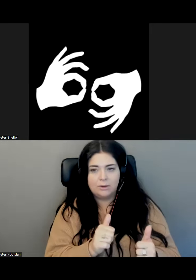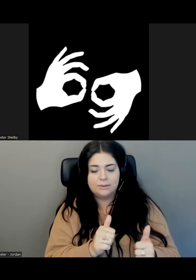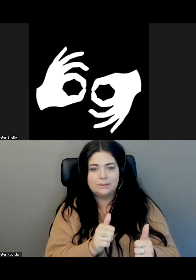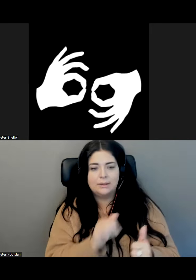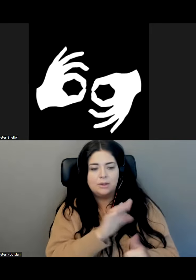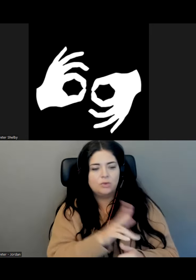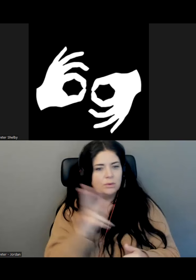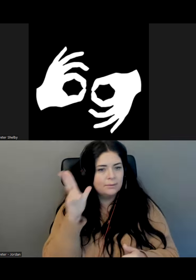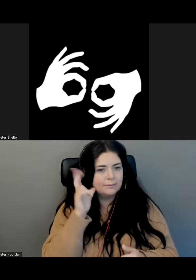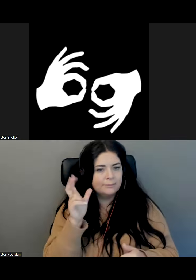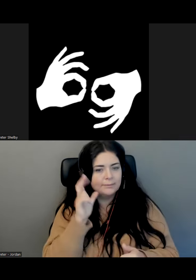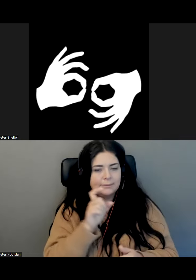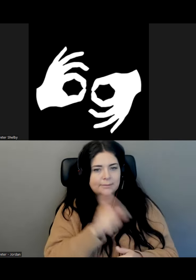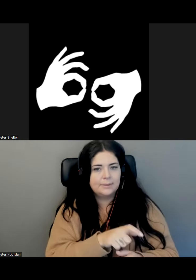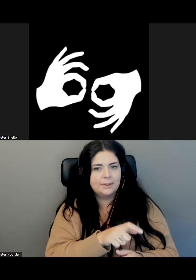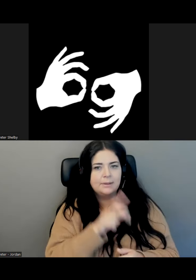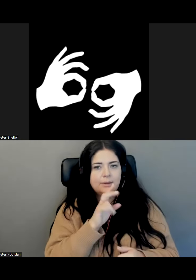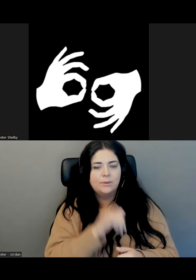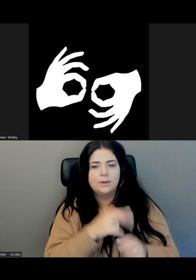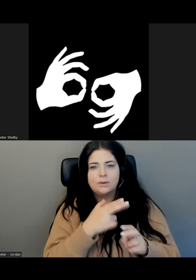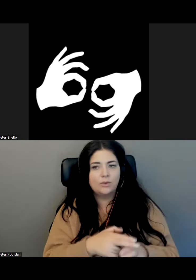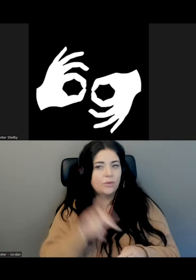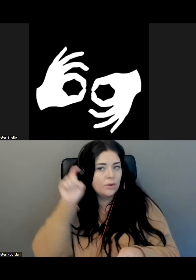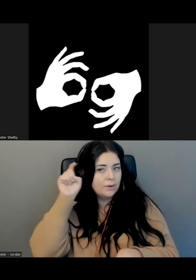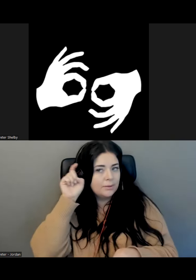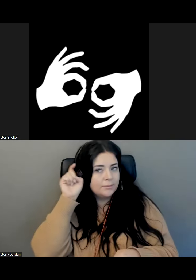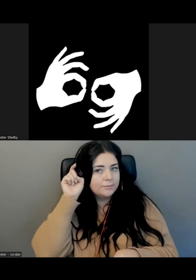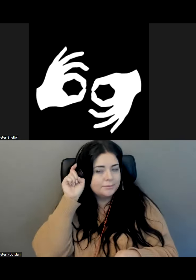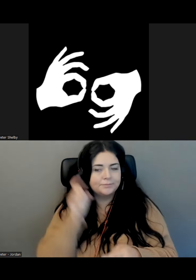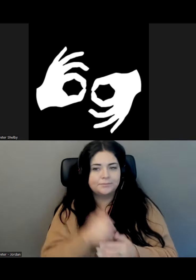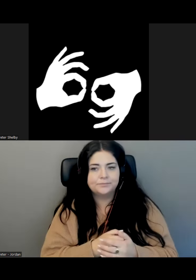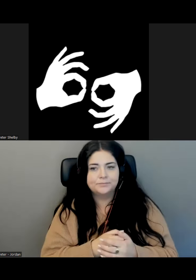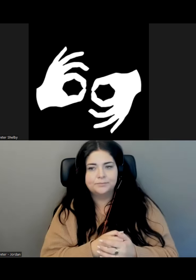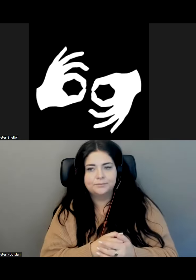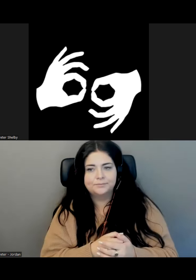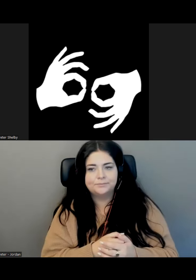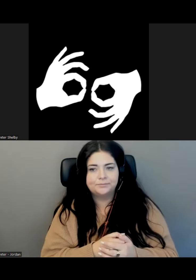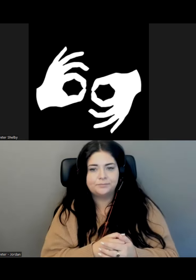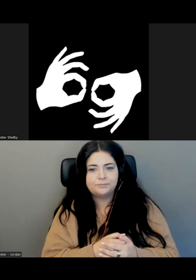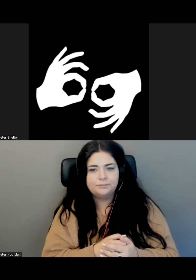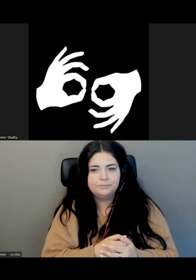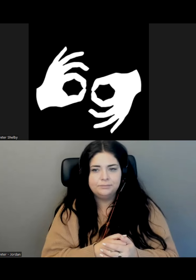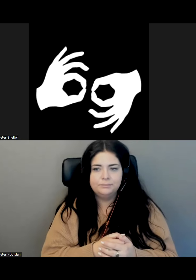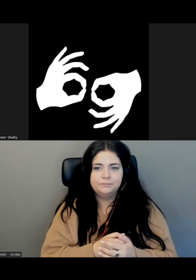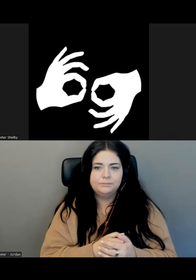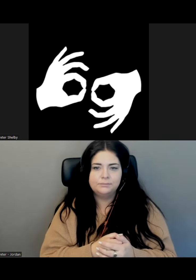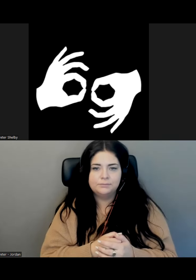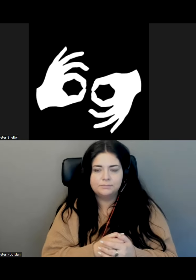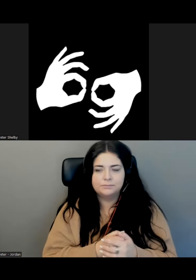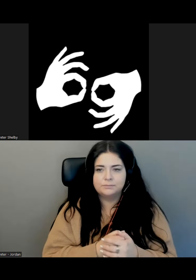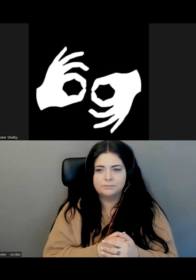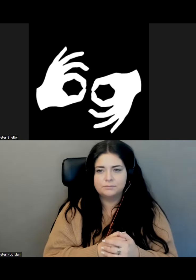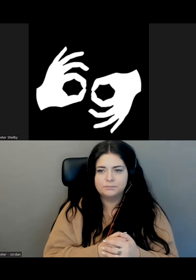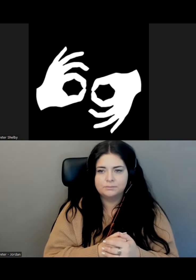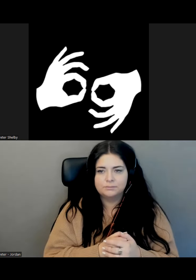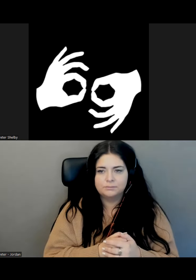needs is what we call a hearing aid. Something that you can pick up over the counter in a drugstore or